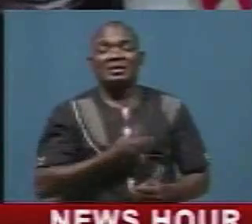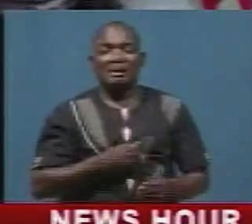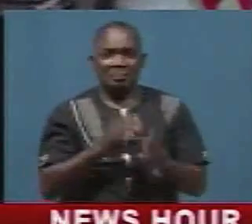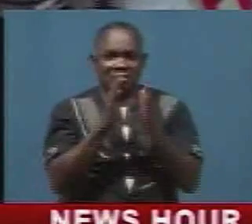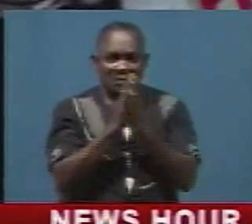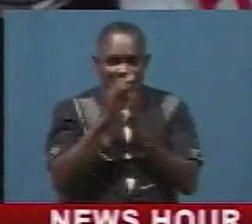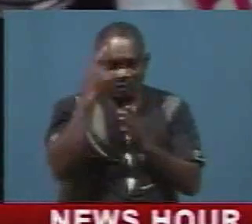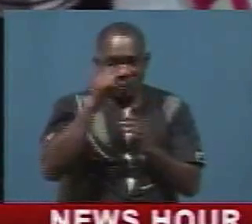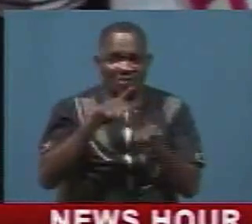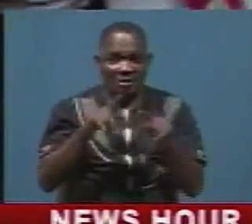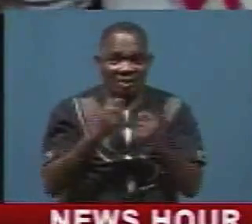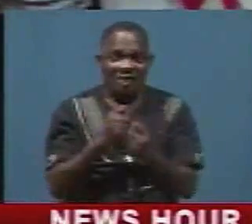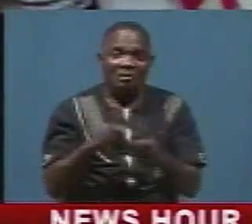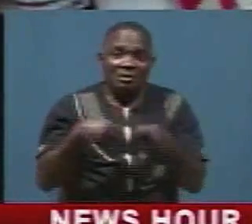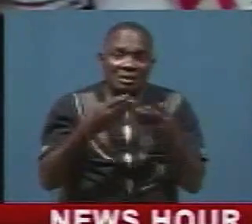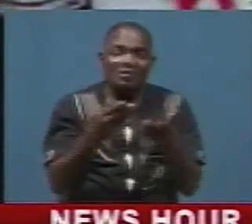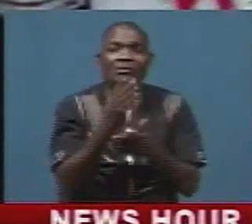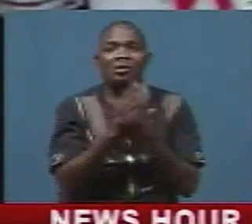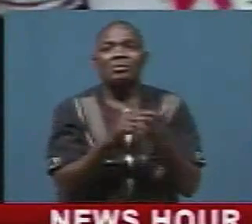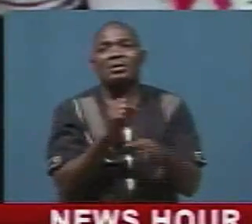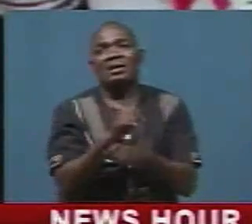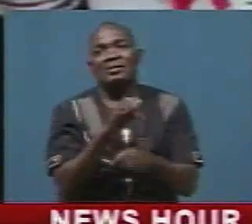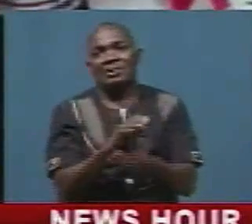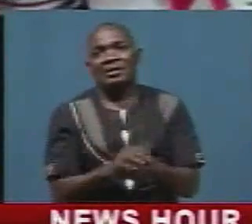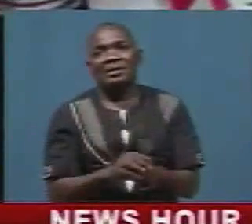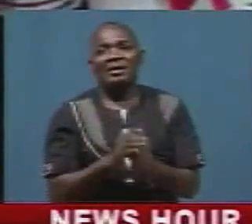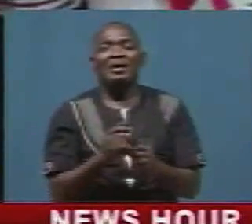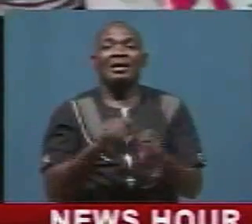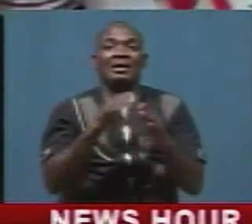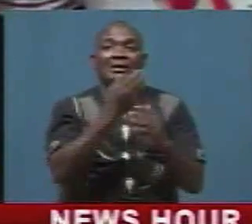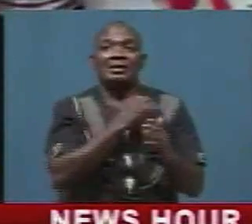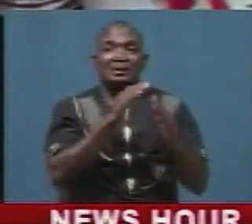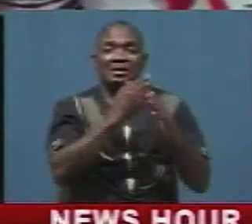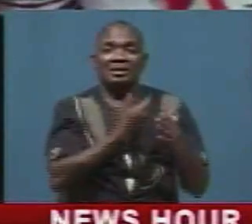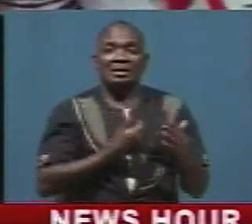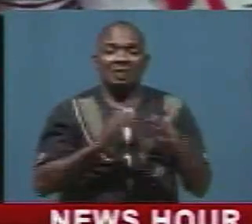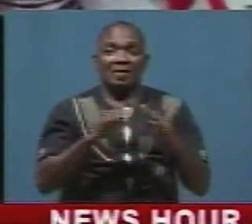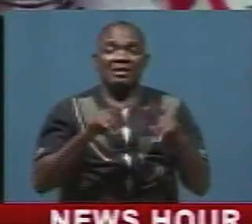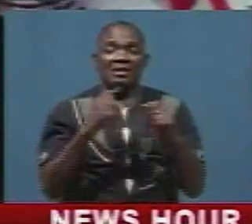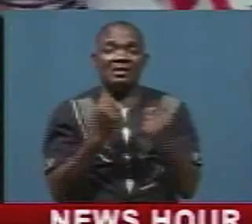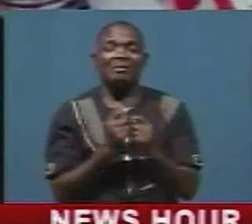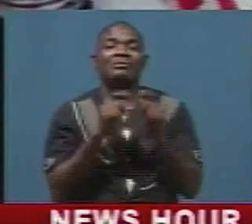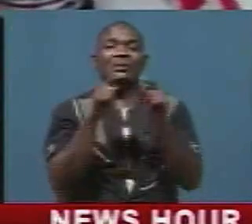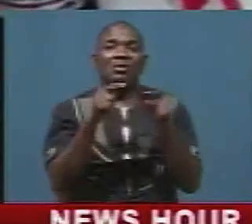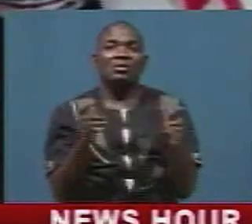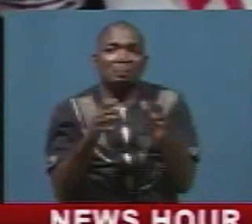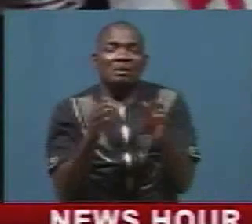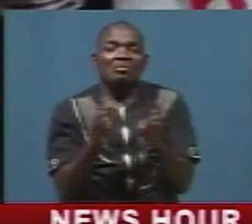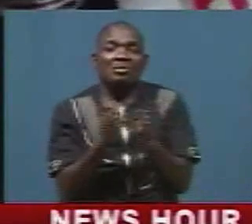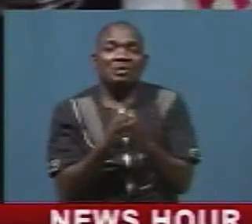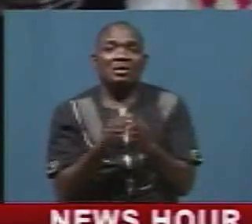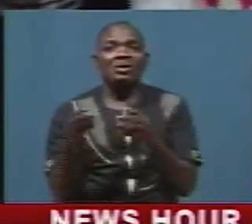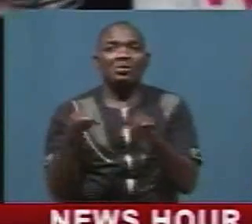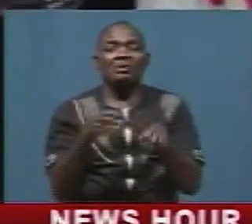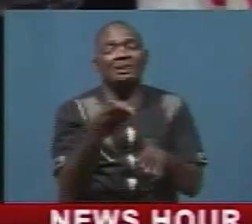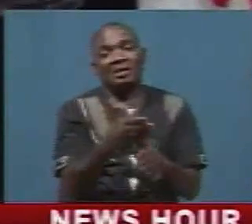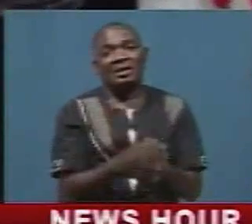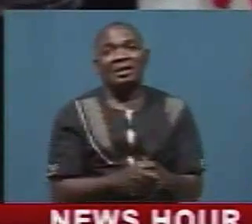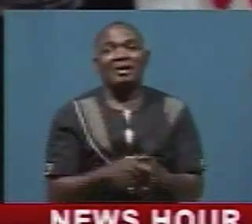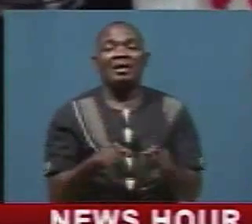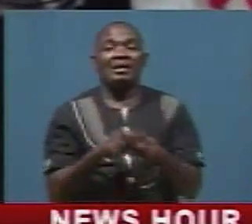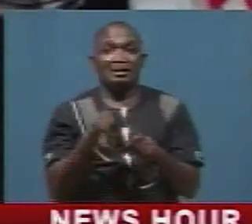the team and offered some advice. From the palace, the campaign team attended a rally in the community.